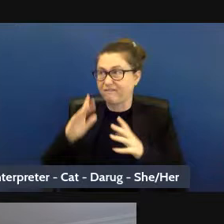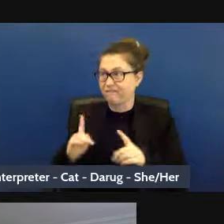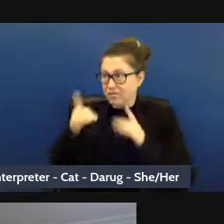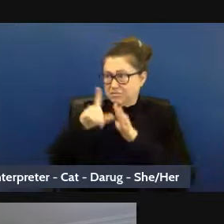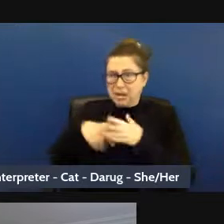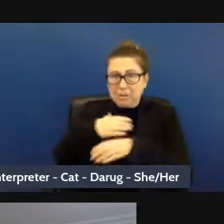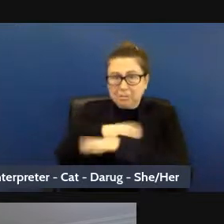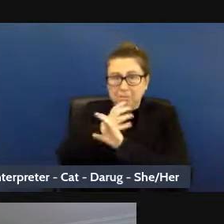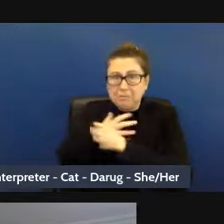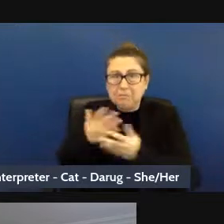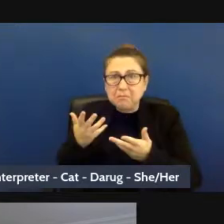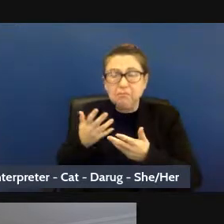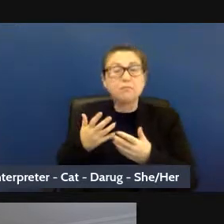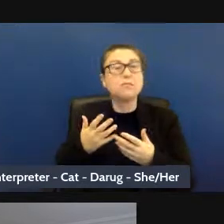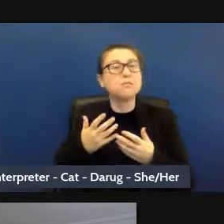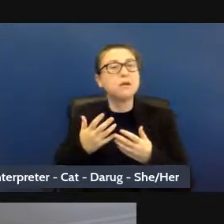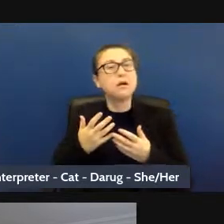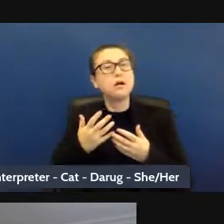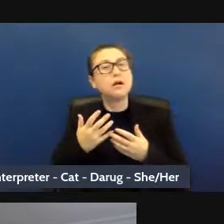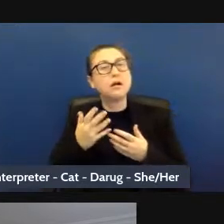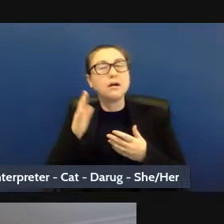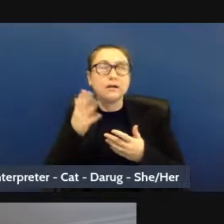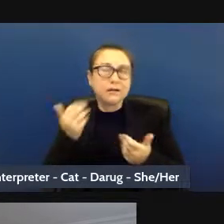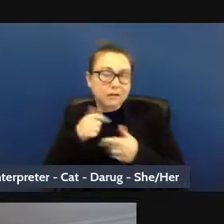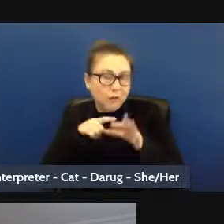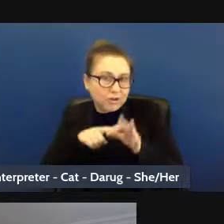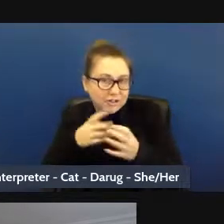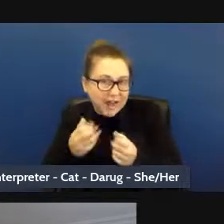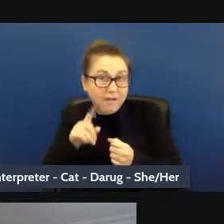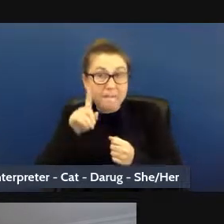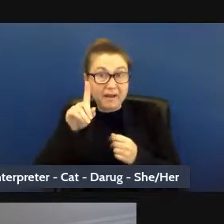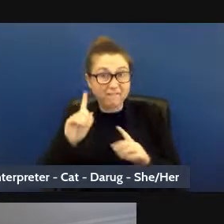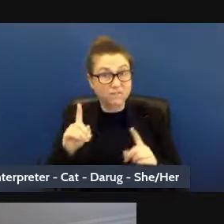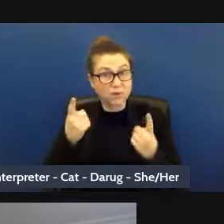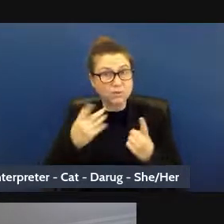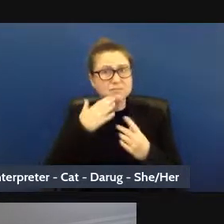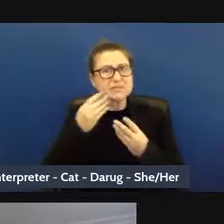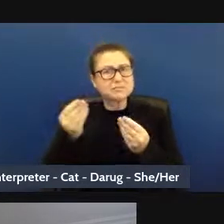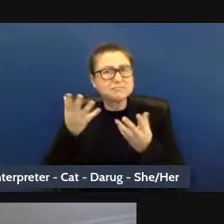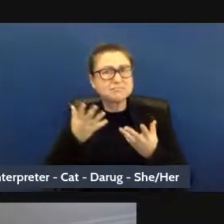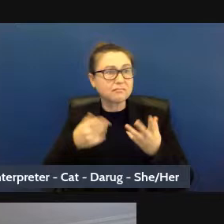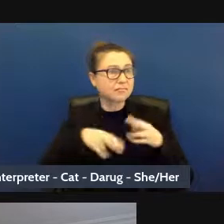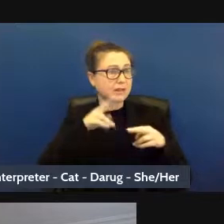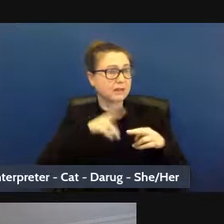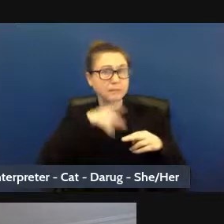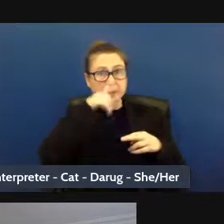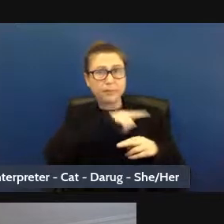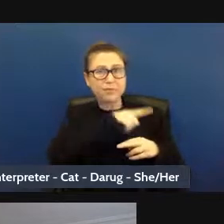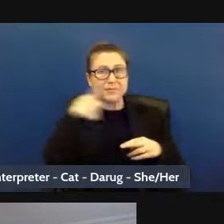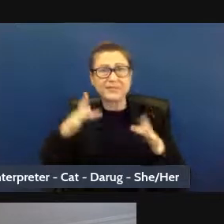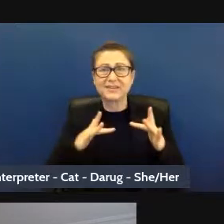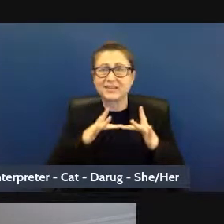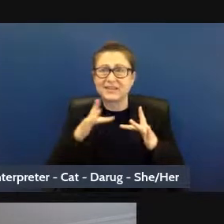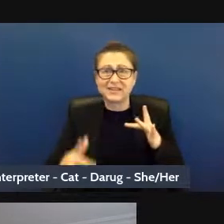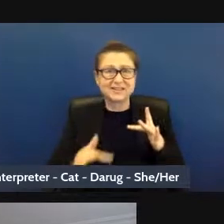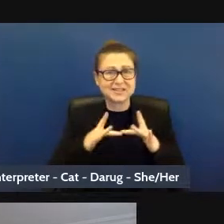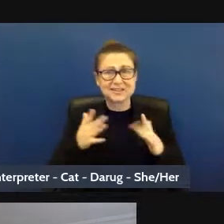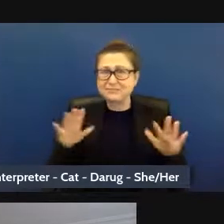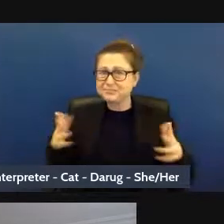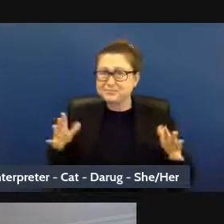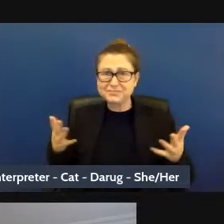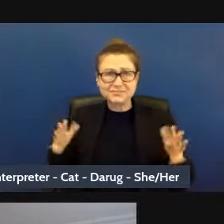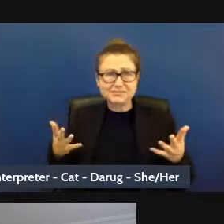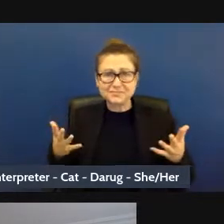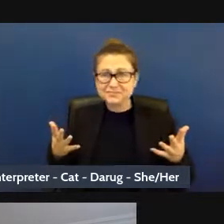there are a couple of questions. But first, can you talk to me about how people who just aren't very good at the internet have been feeling with